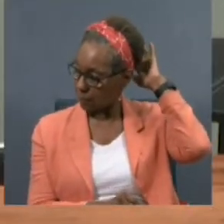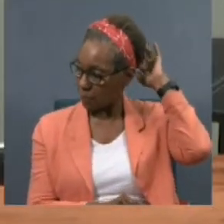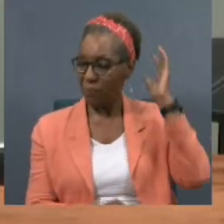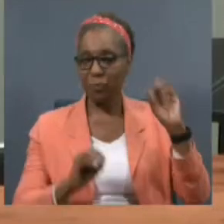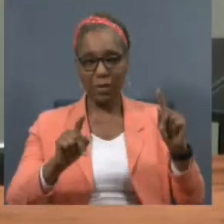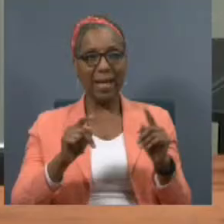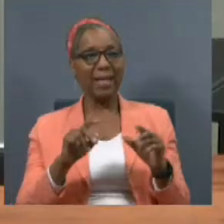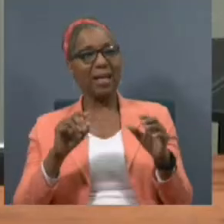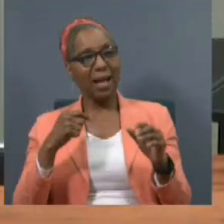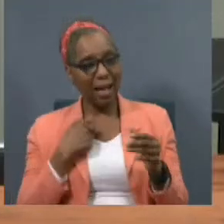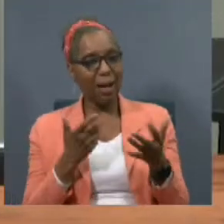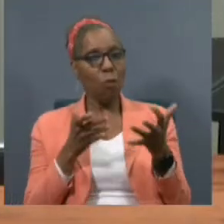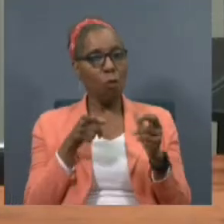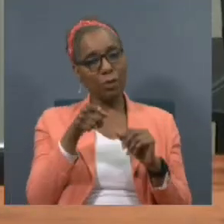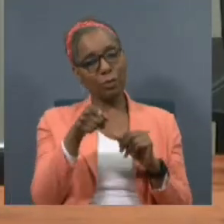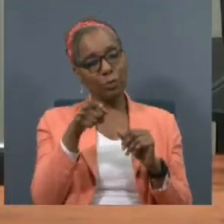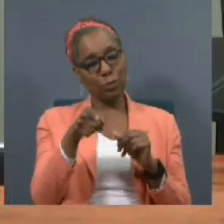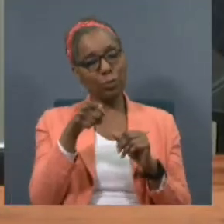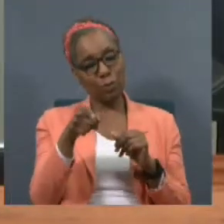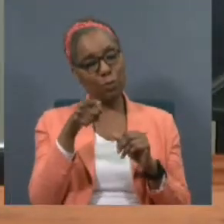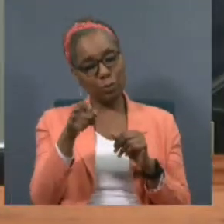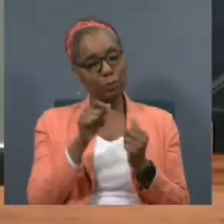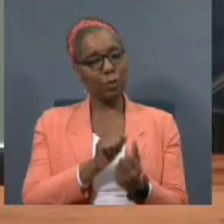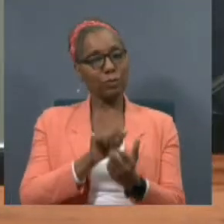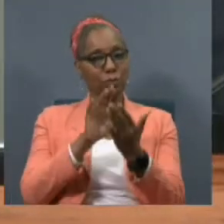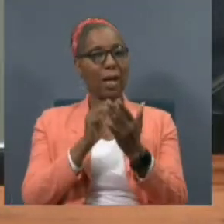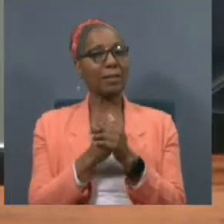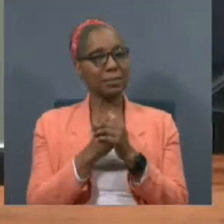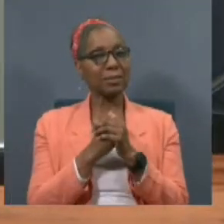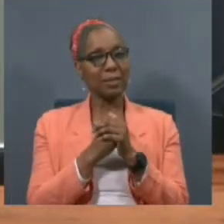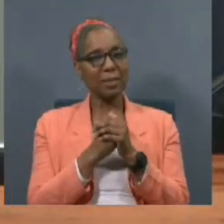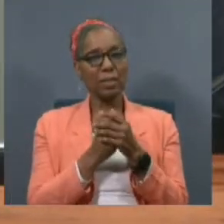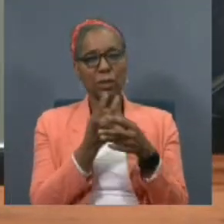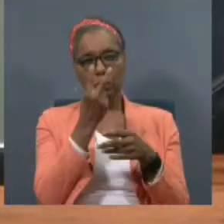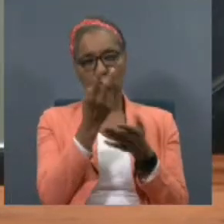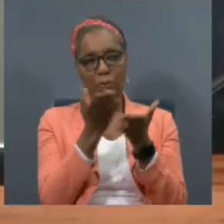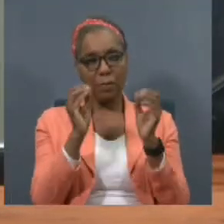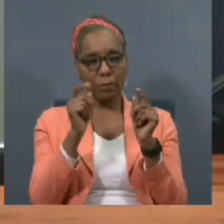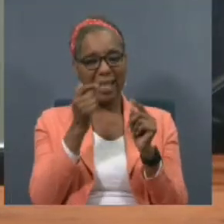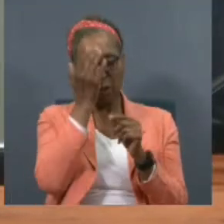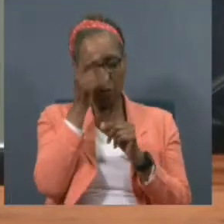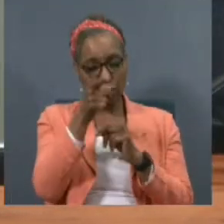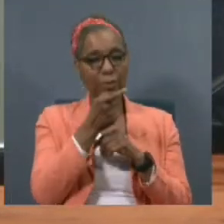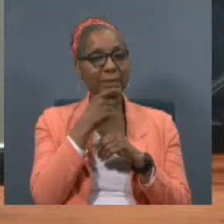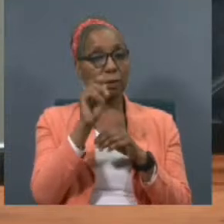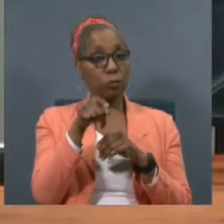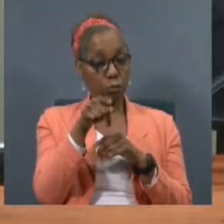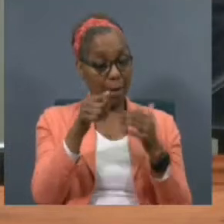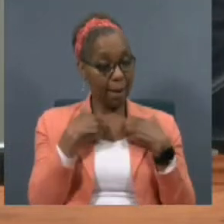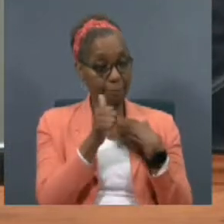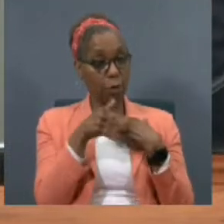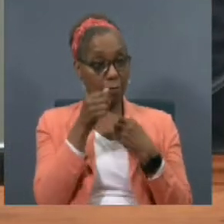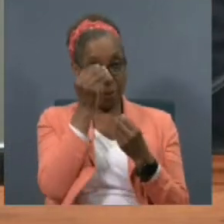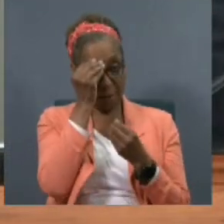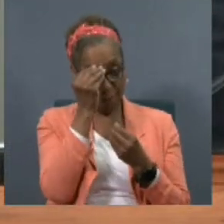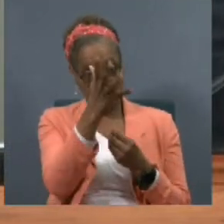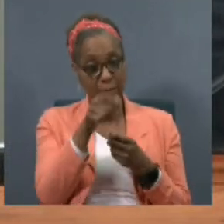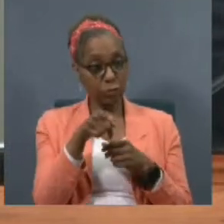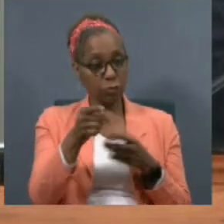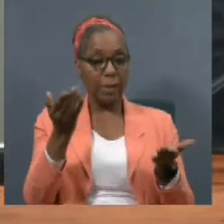So I wanted you to just address a couple of things. I know you said you had some other information that you probably